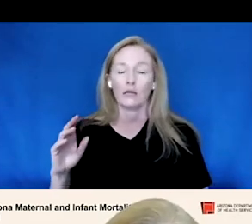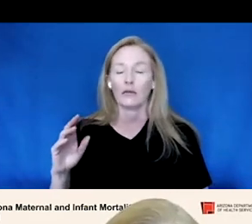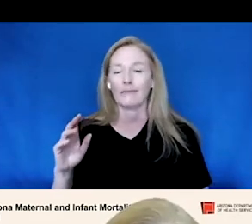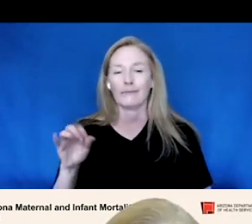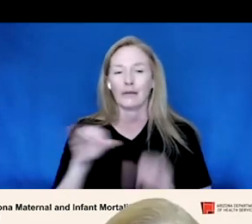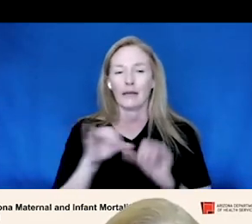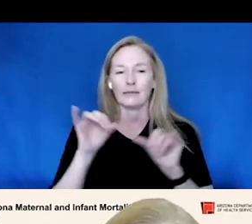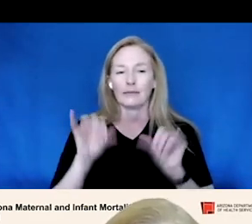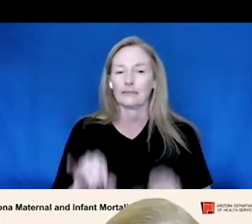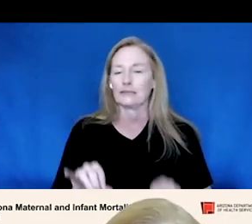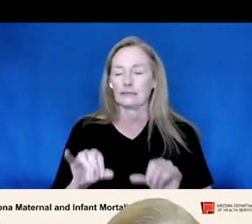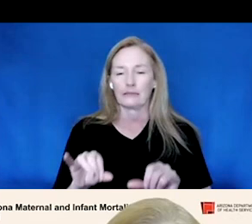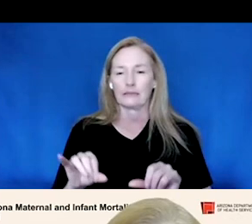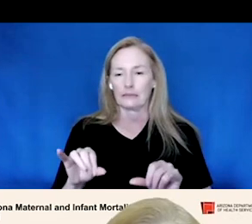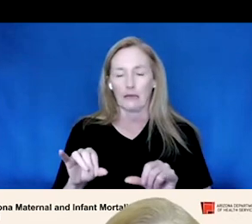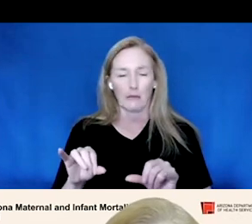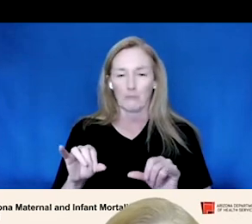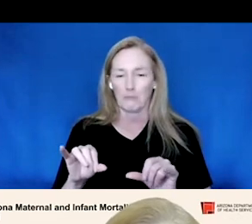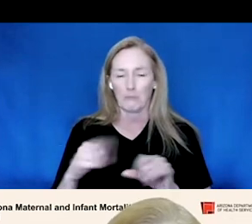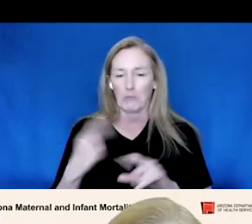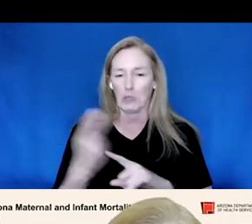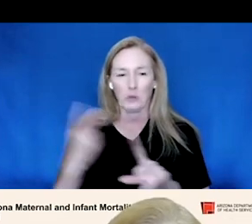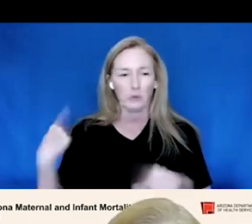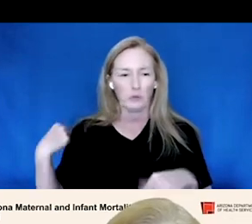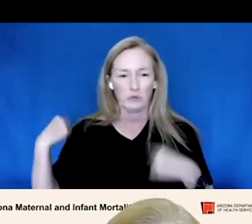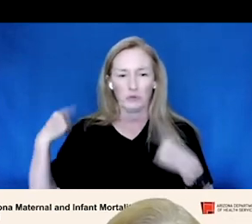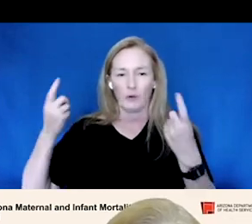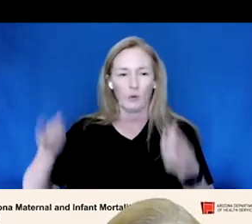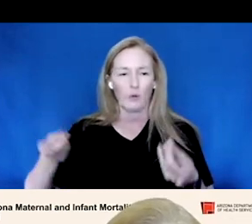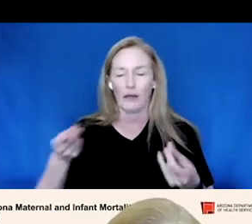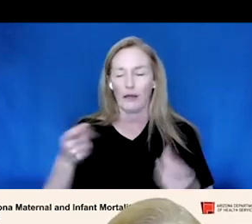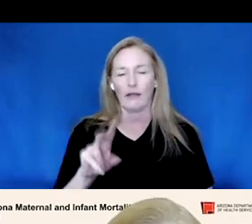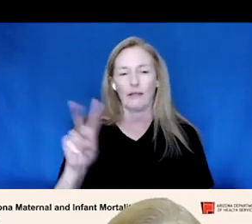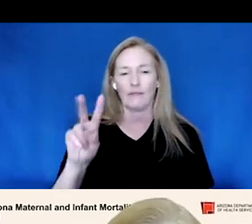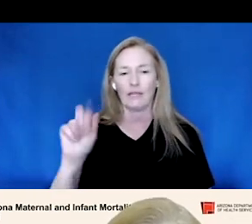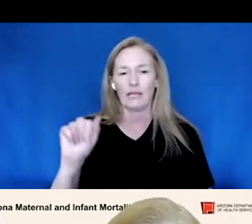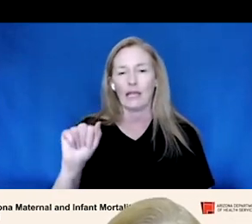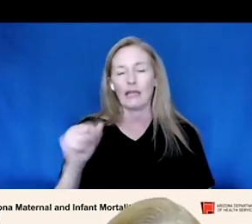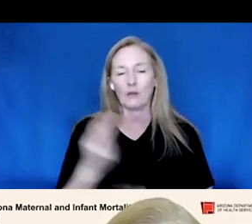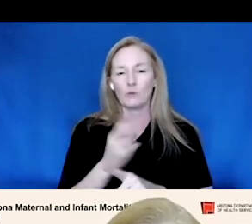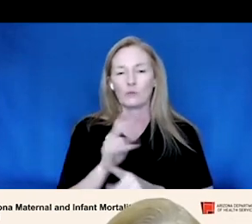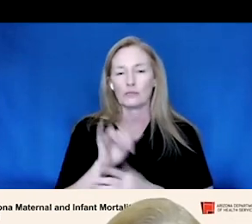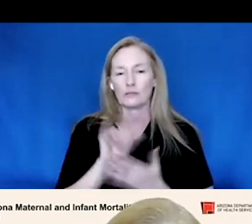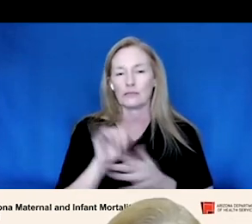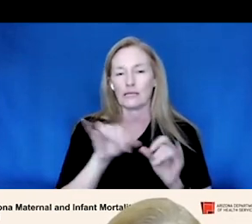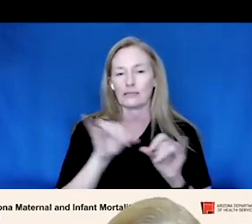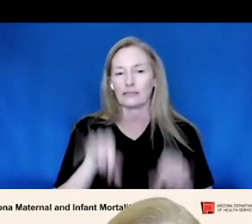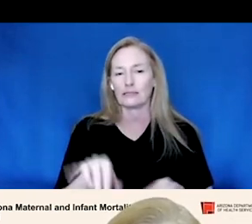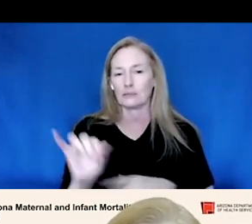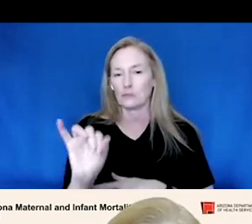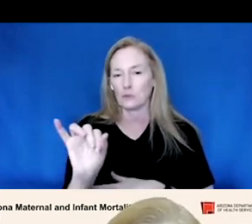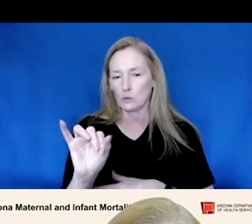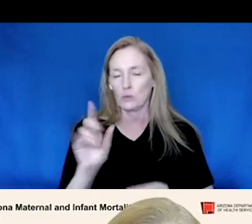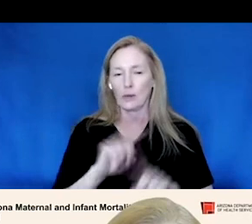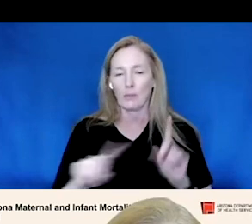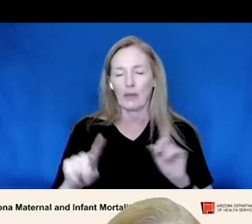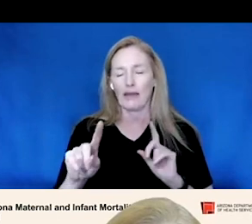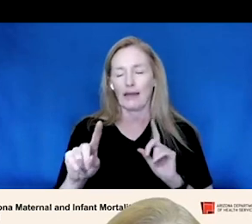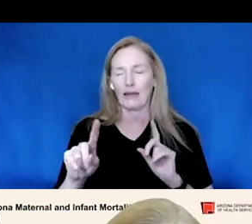been around for a while. The VA also utilizes that system, but we understand the VA is moving away